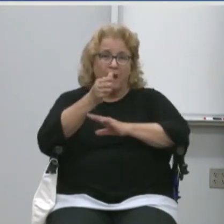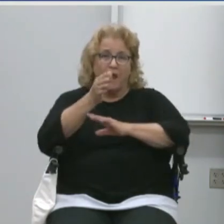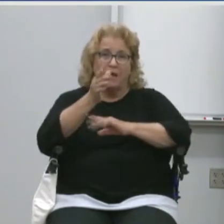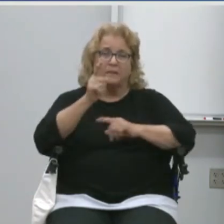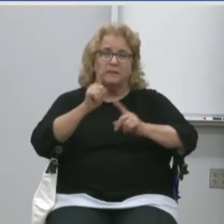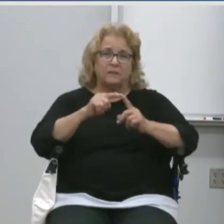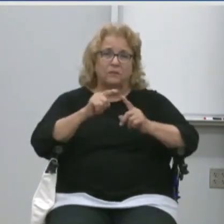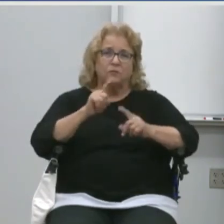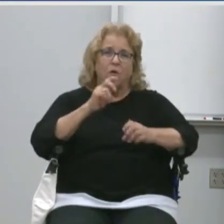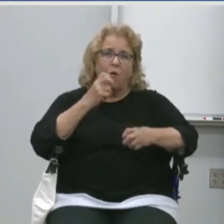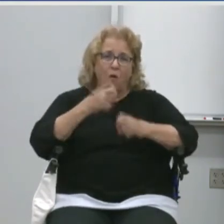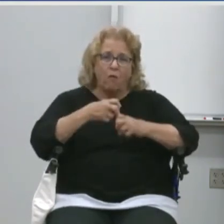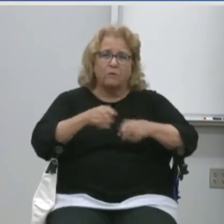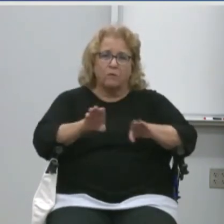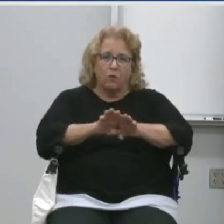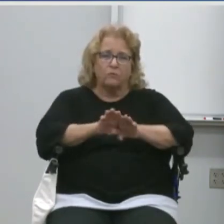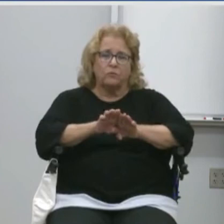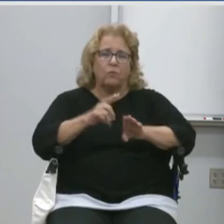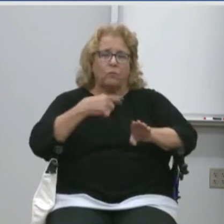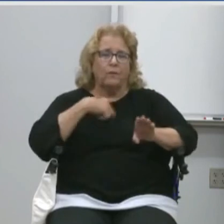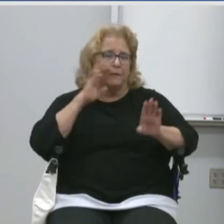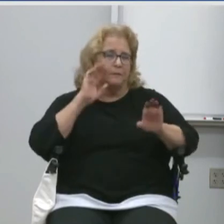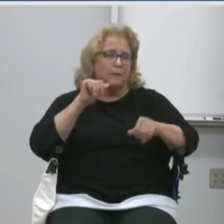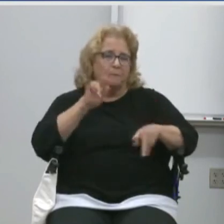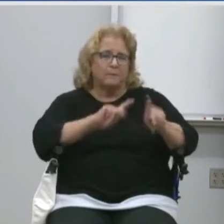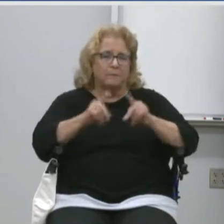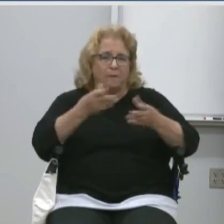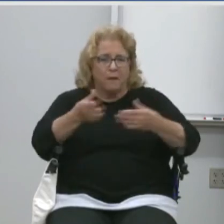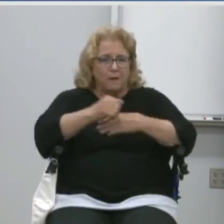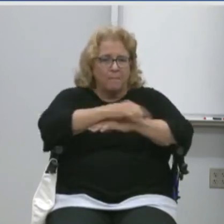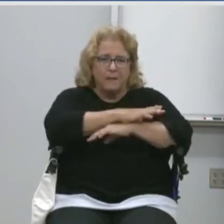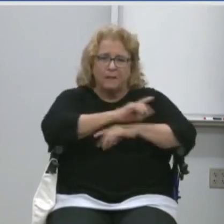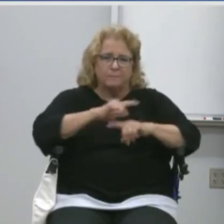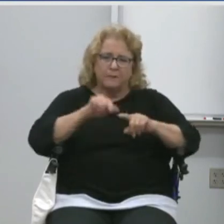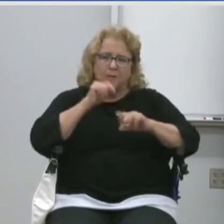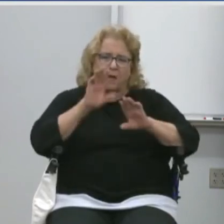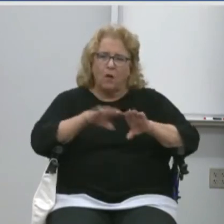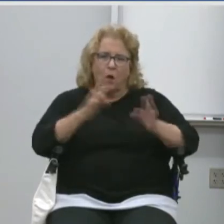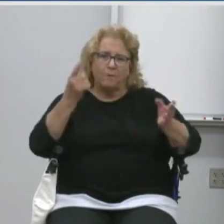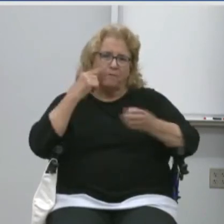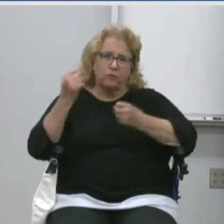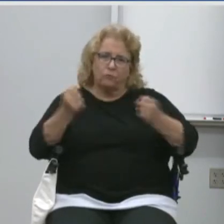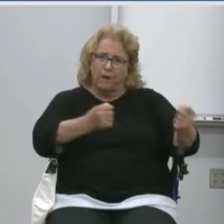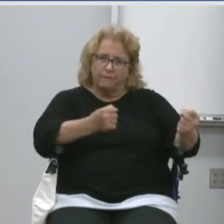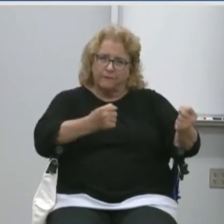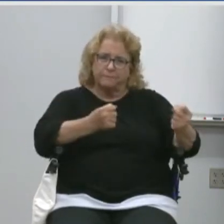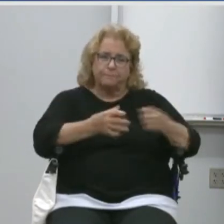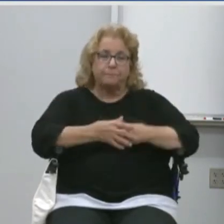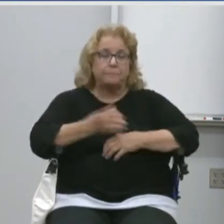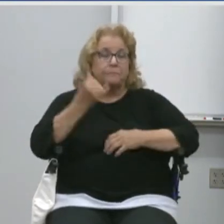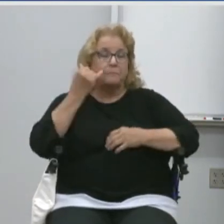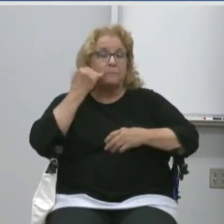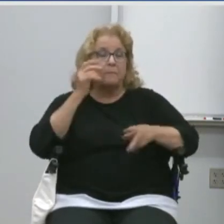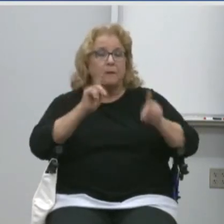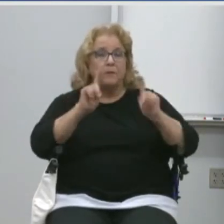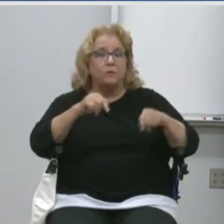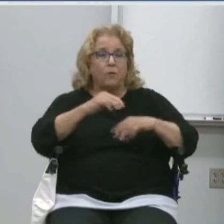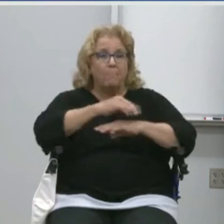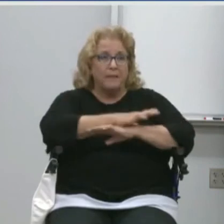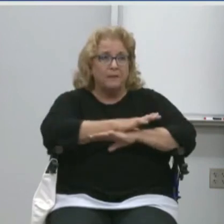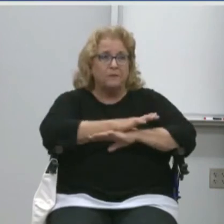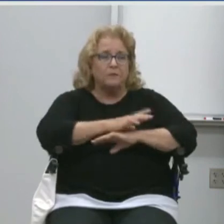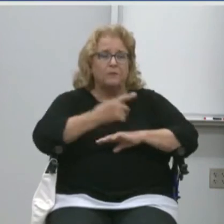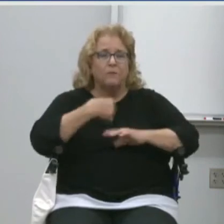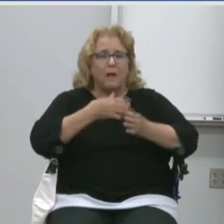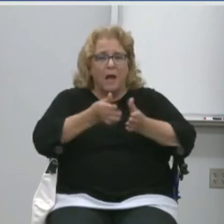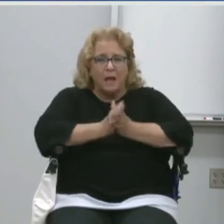hard closure. So we do expect people to be at the beach, but it won't be open to driving. If people are coming to the beach,